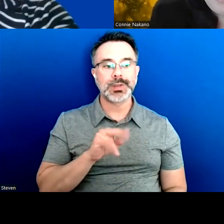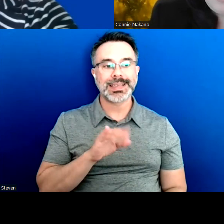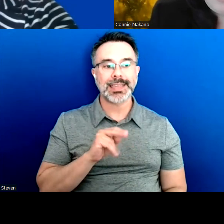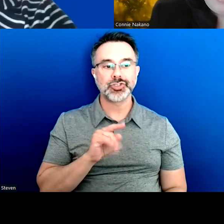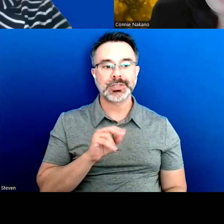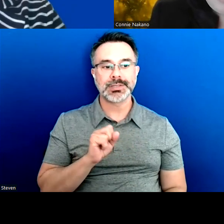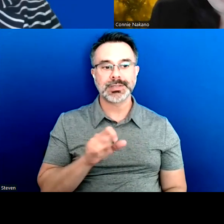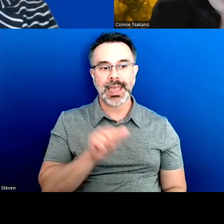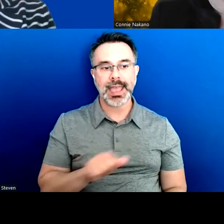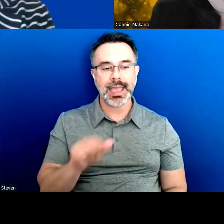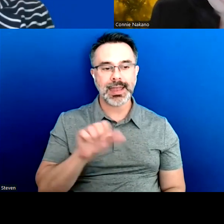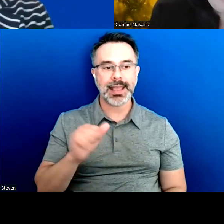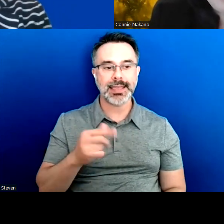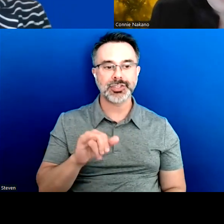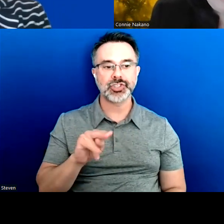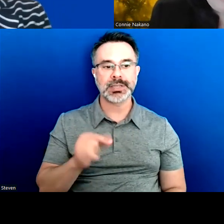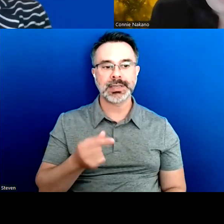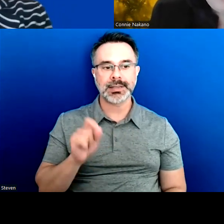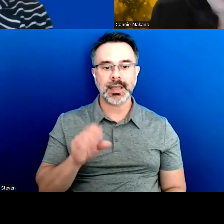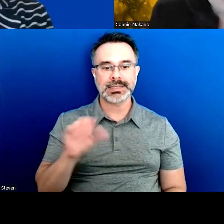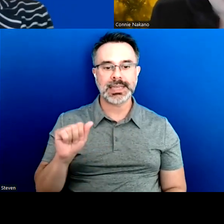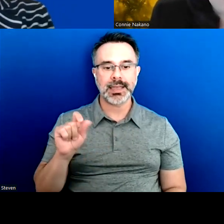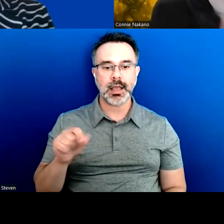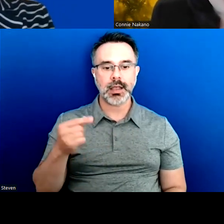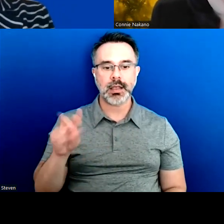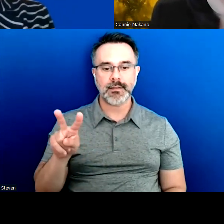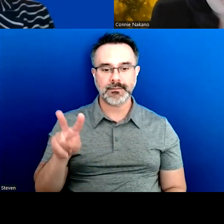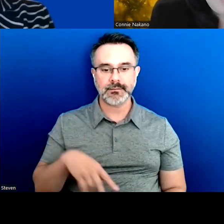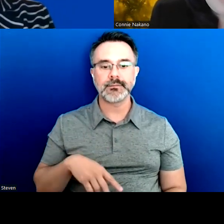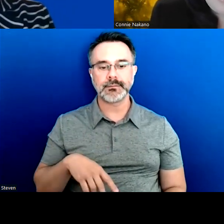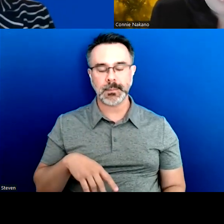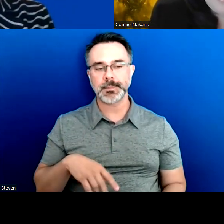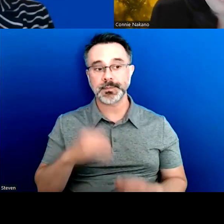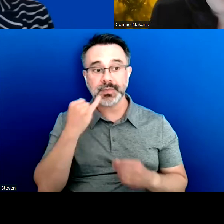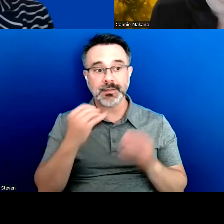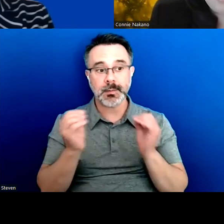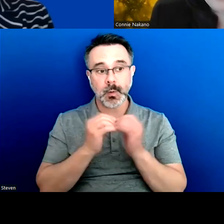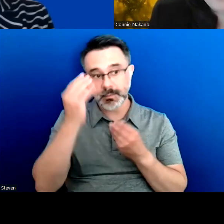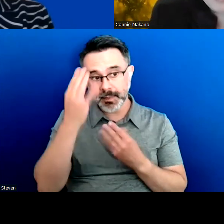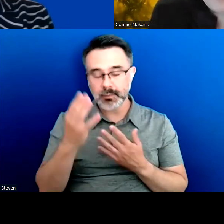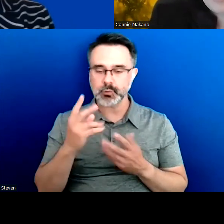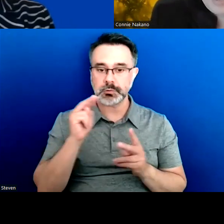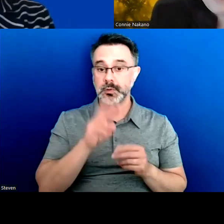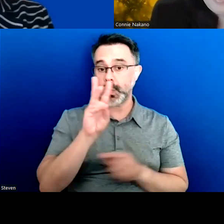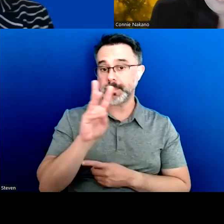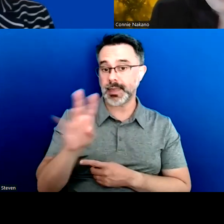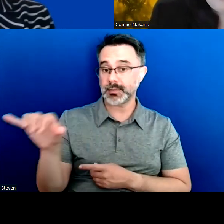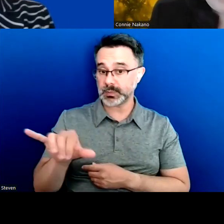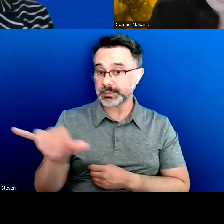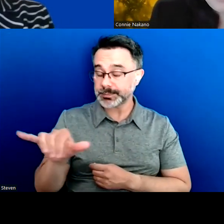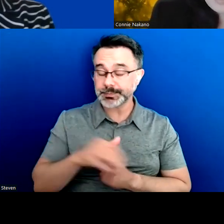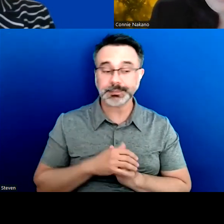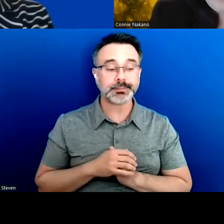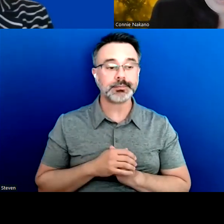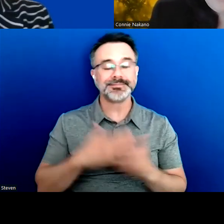communications@aging.ca.gov. Again, there's our website you'll see if you want to find additional information about any of our services and program. So